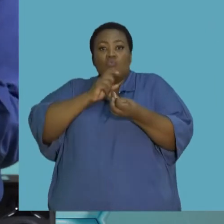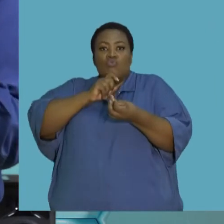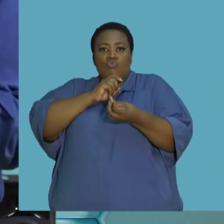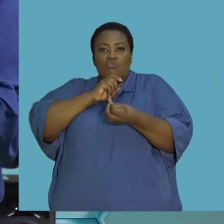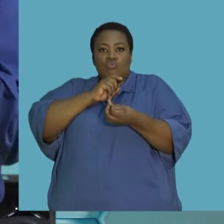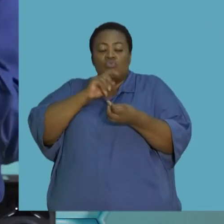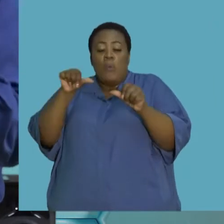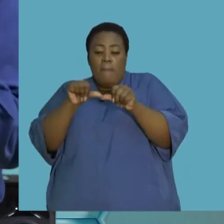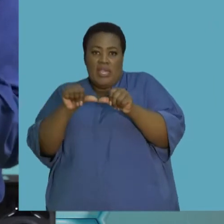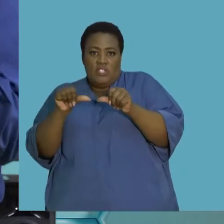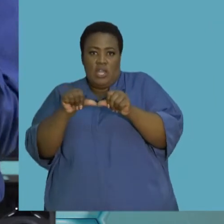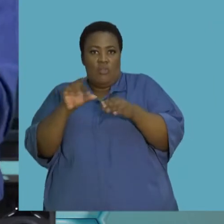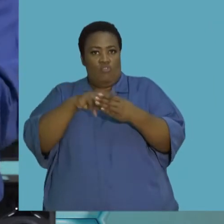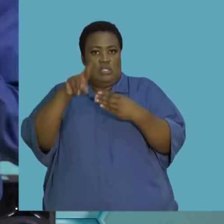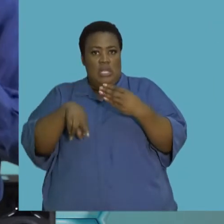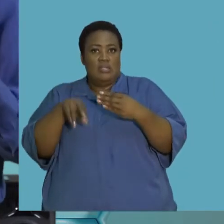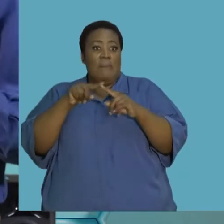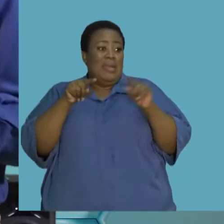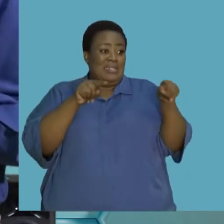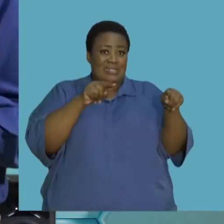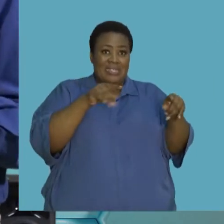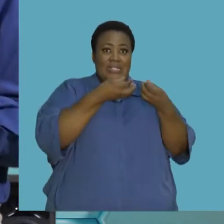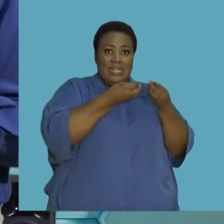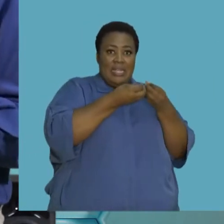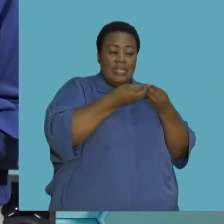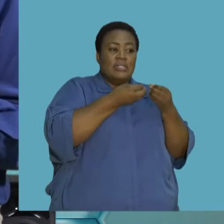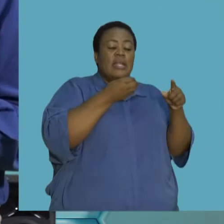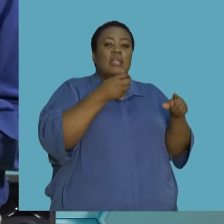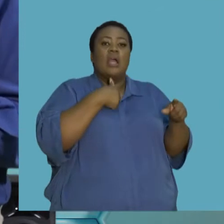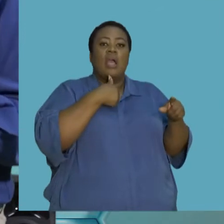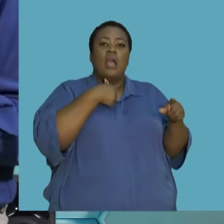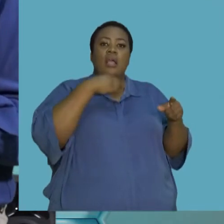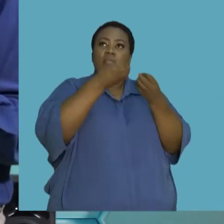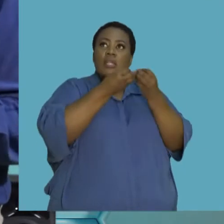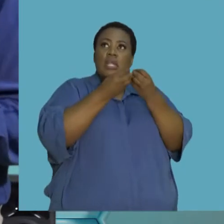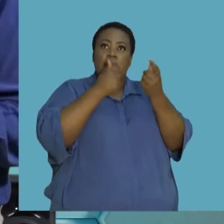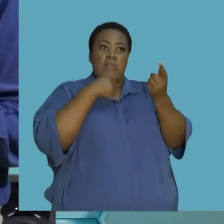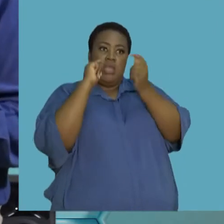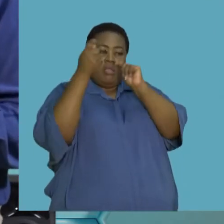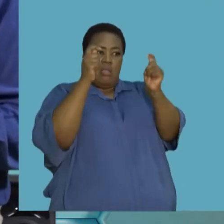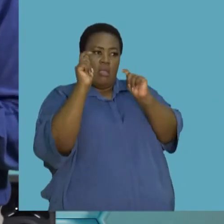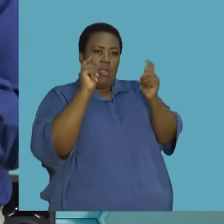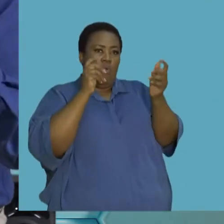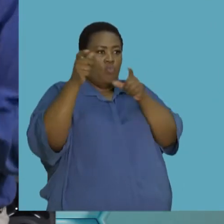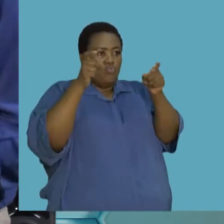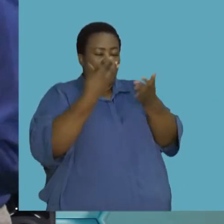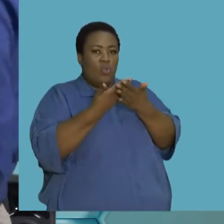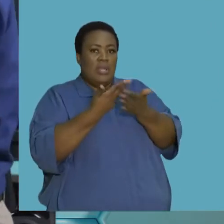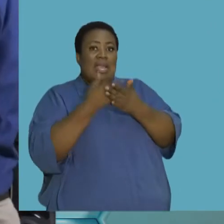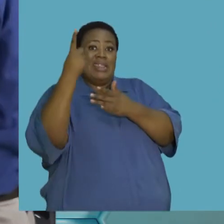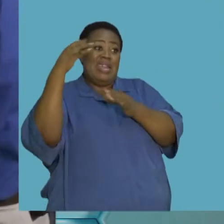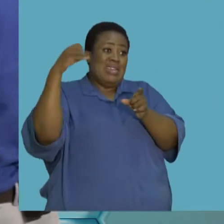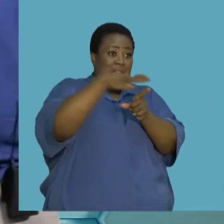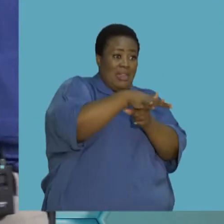independent variable is the variable that we are manipulating that has an impact or an effect on the other variables. So let's look at what